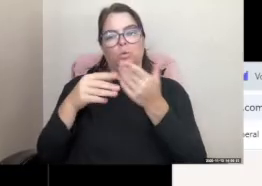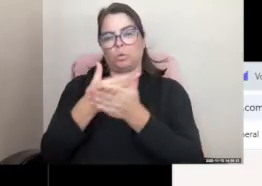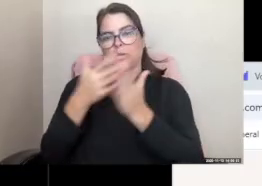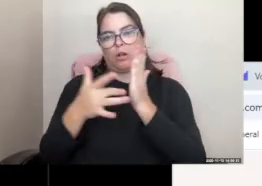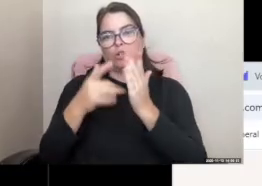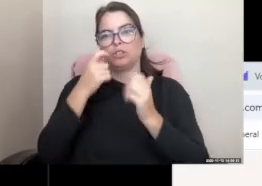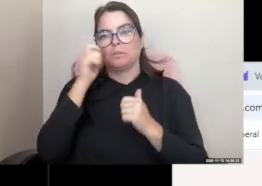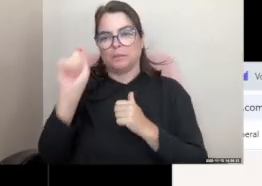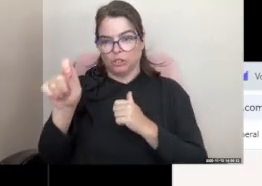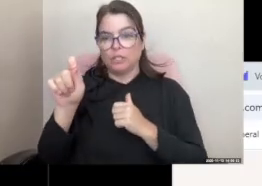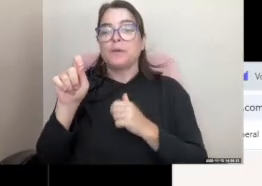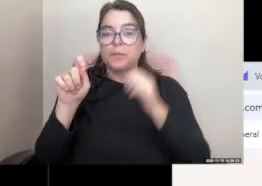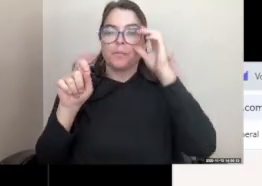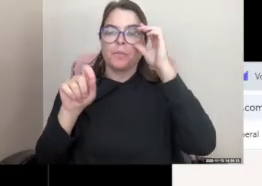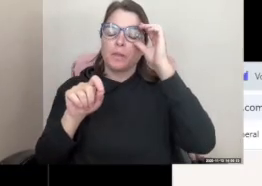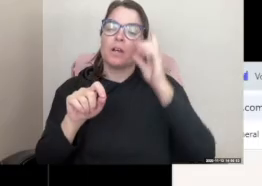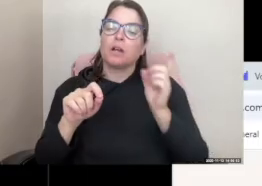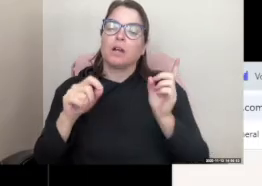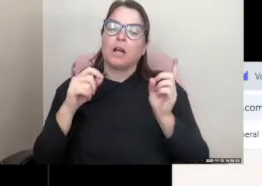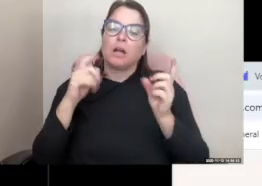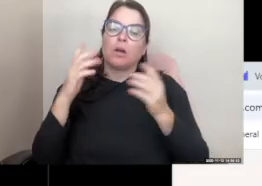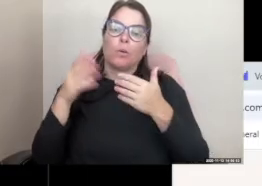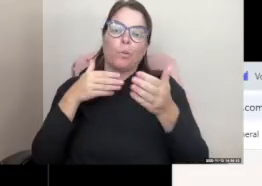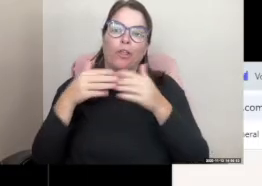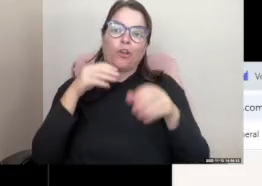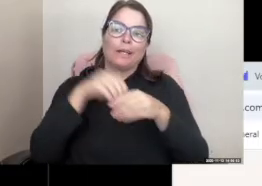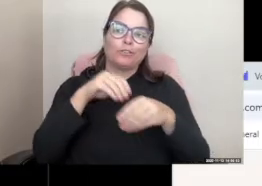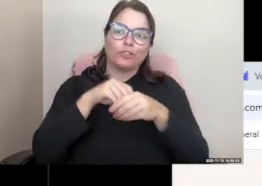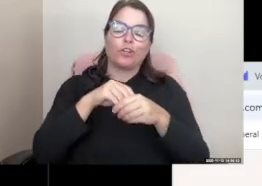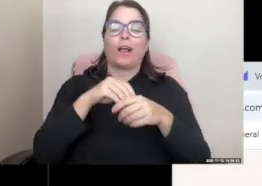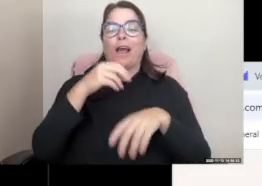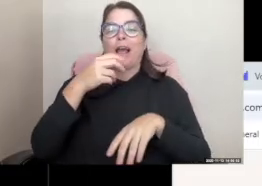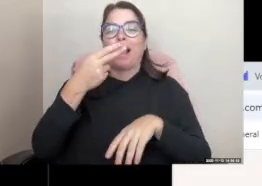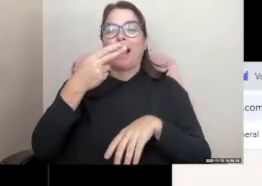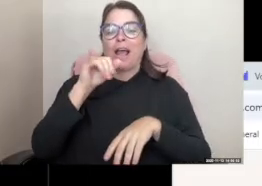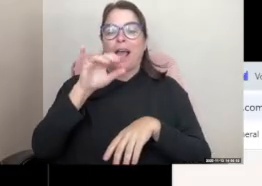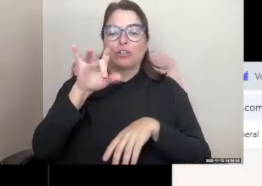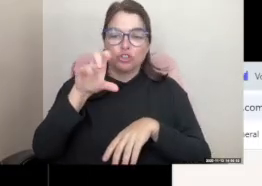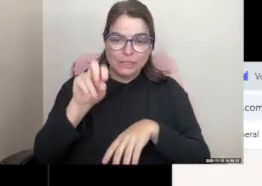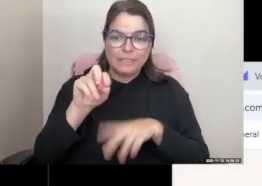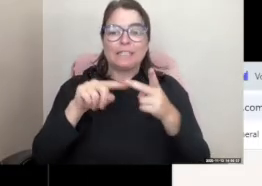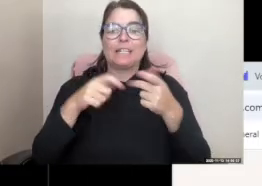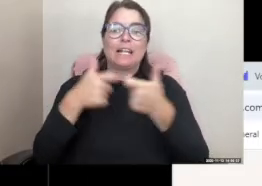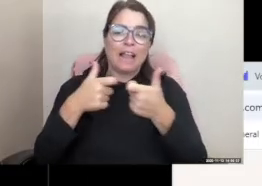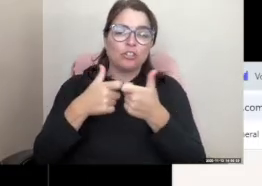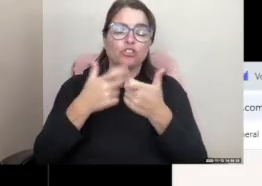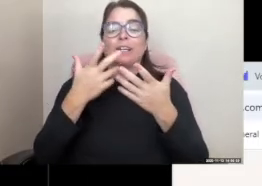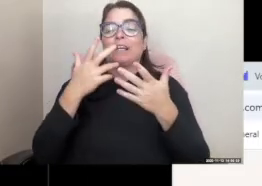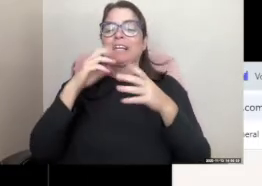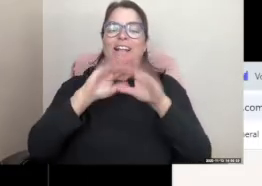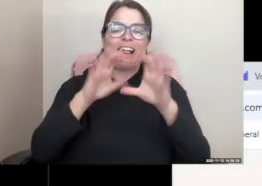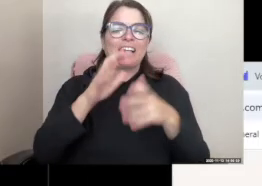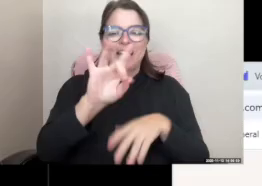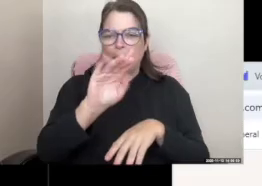to ideally see the freight market turn around a little bit from a rate standpoint. But a lot of these folks,